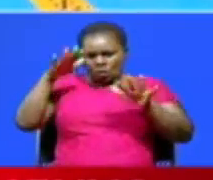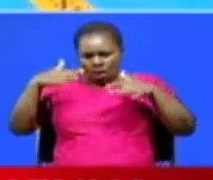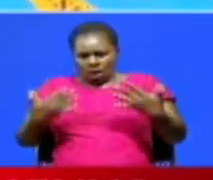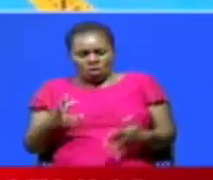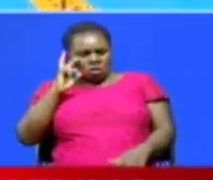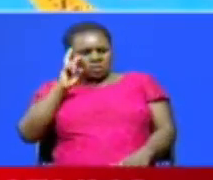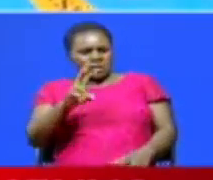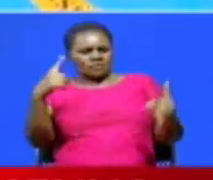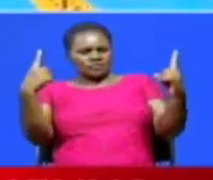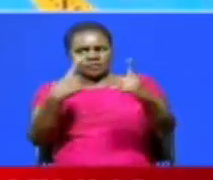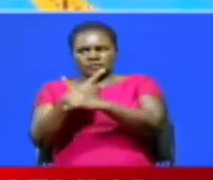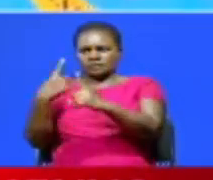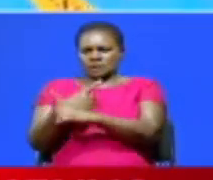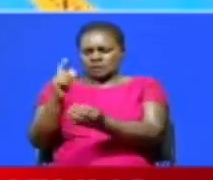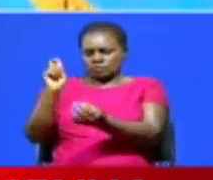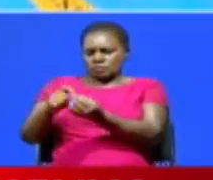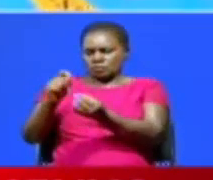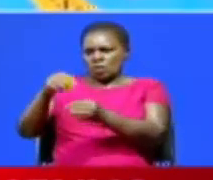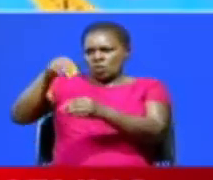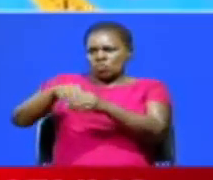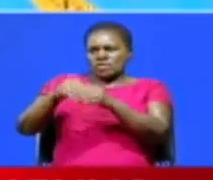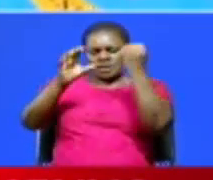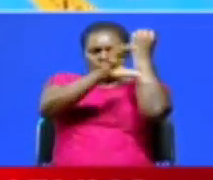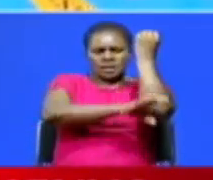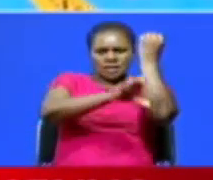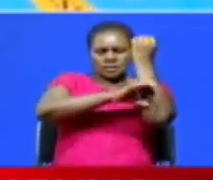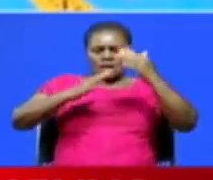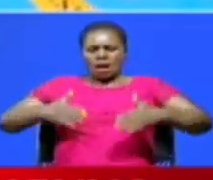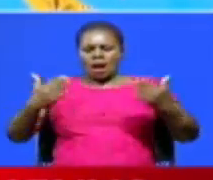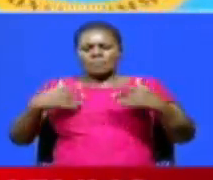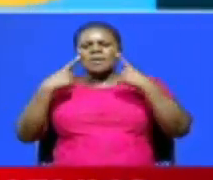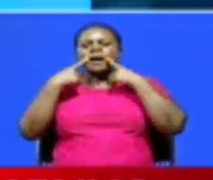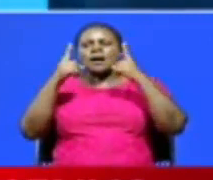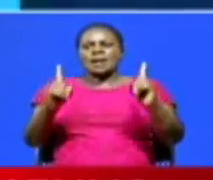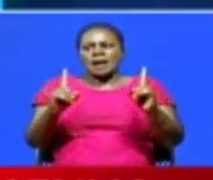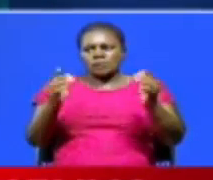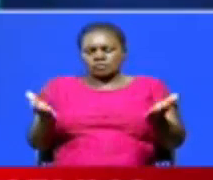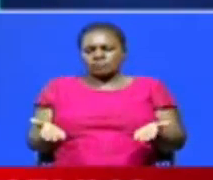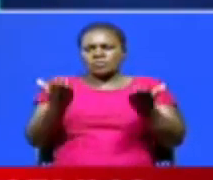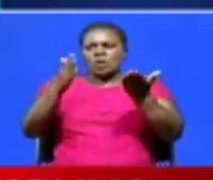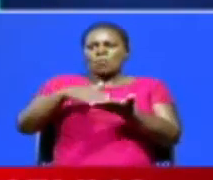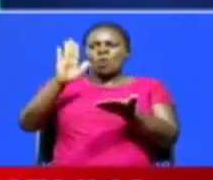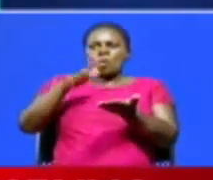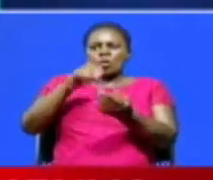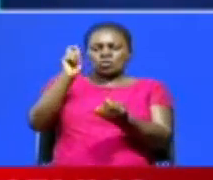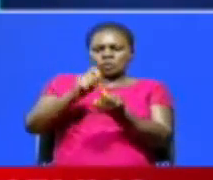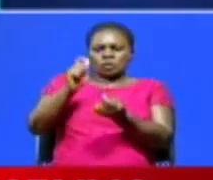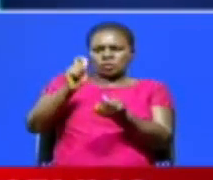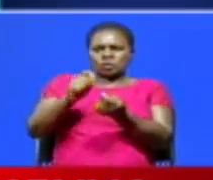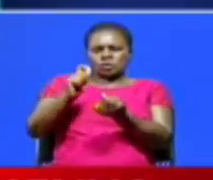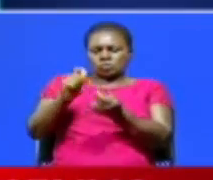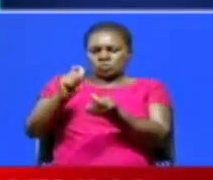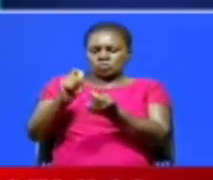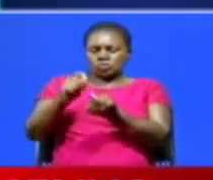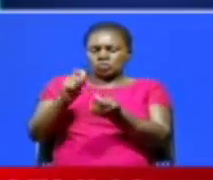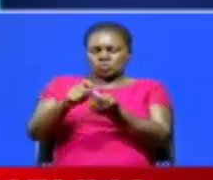are looking at our different laboratories within the country. I'm glad to announce that we are scaling up and more laboratories are engaging in the